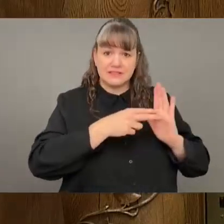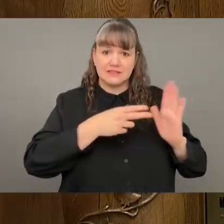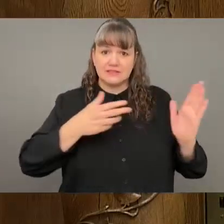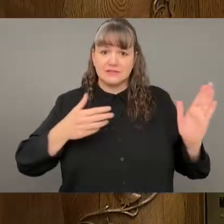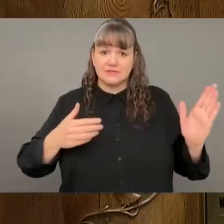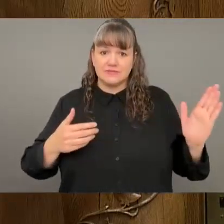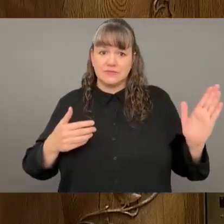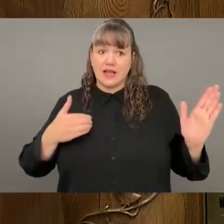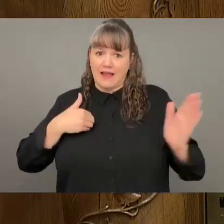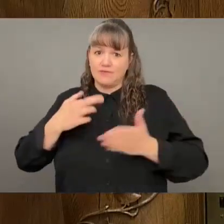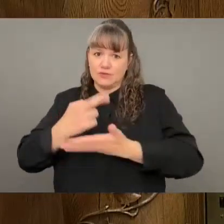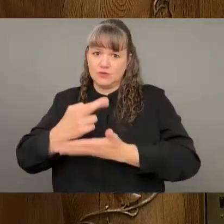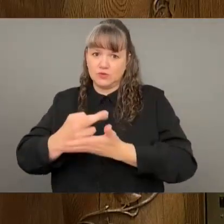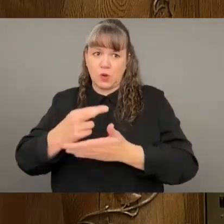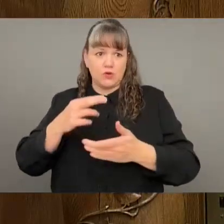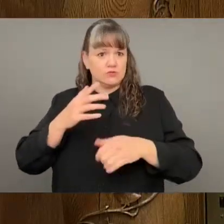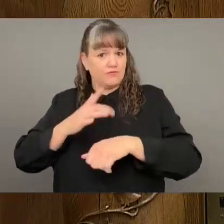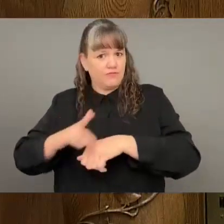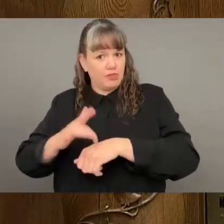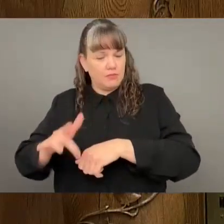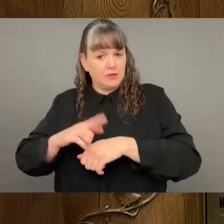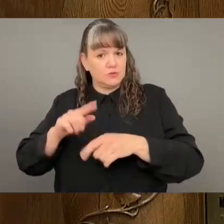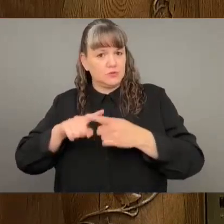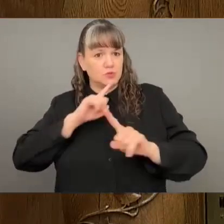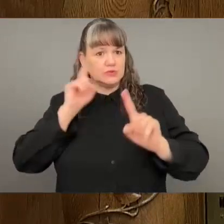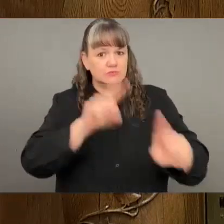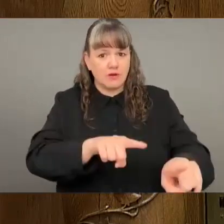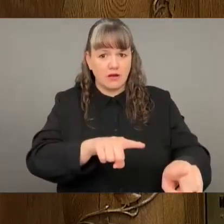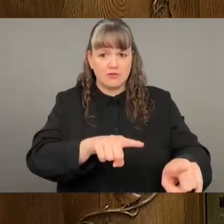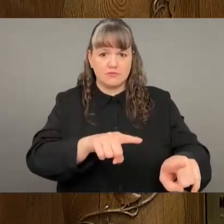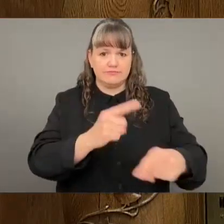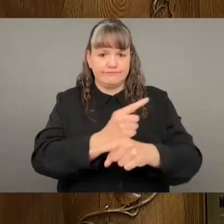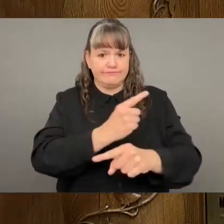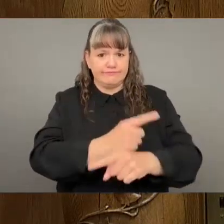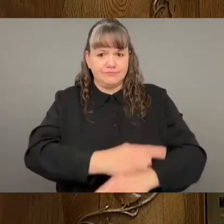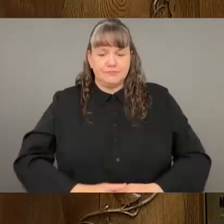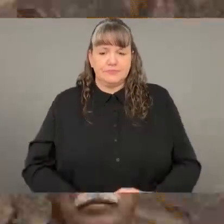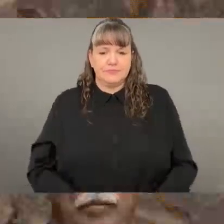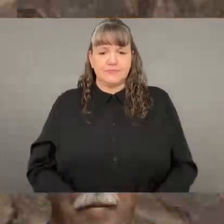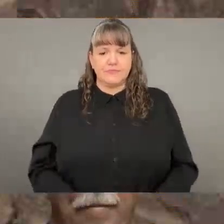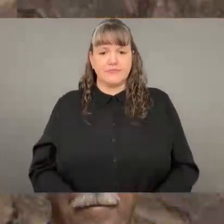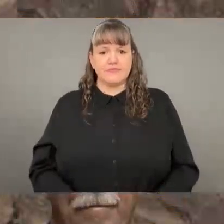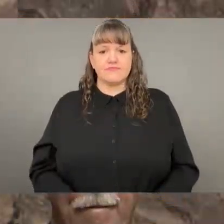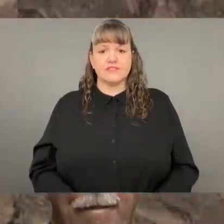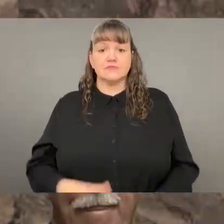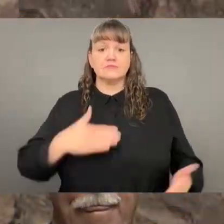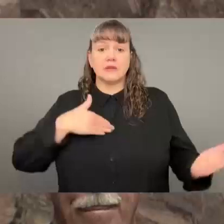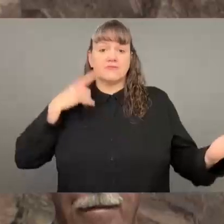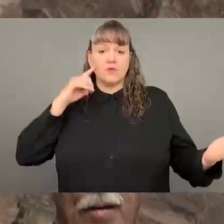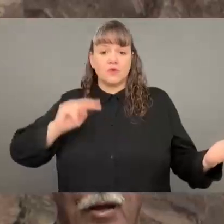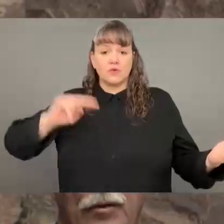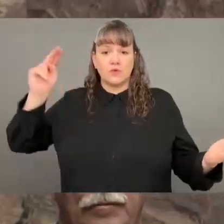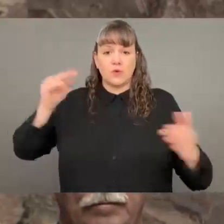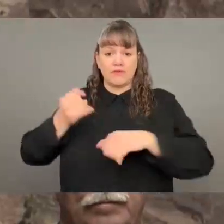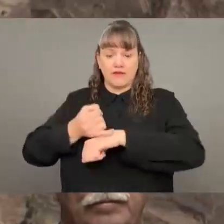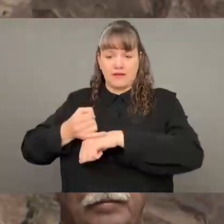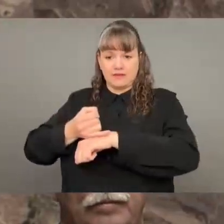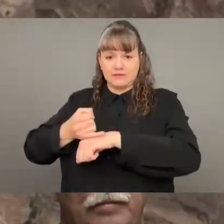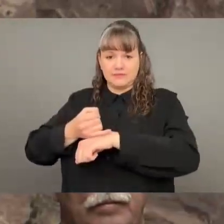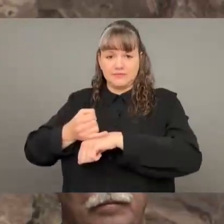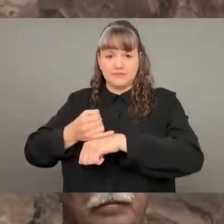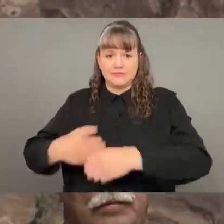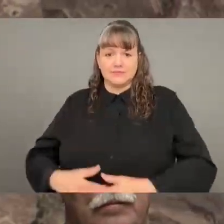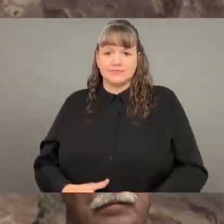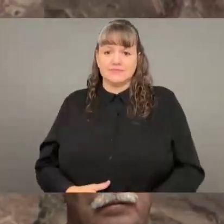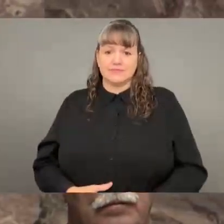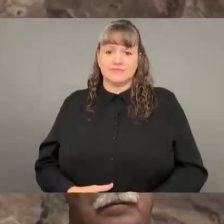Member for North Island. Just days later, in nearby Parksville, another family was terrorized by a stranger who